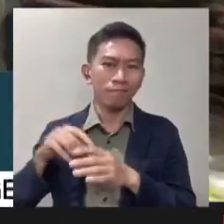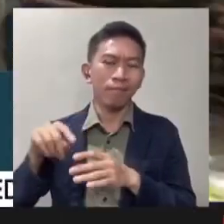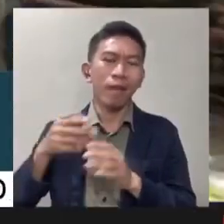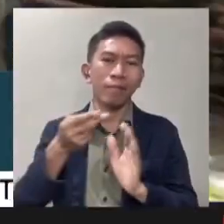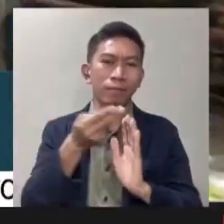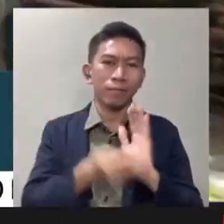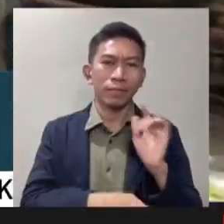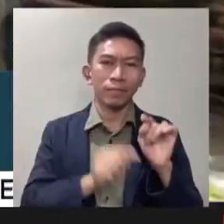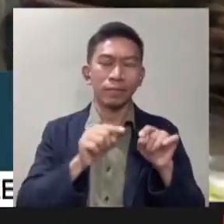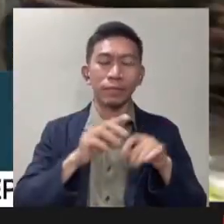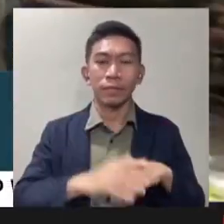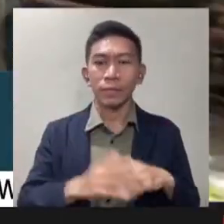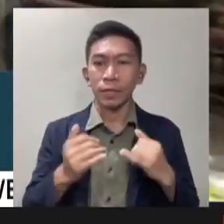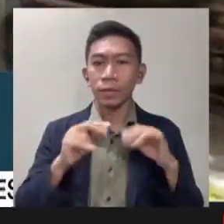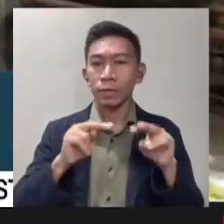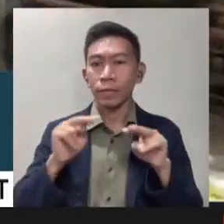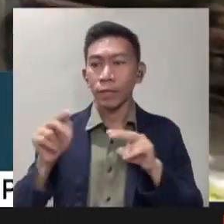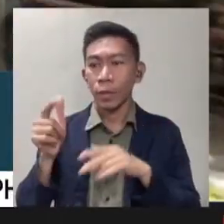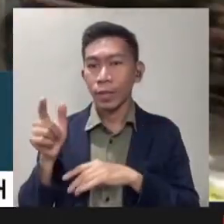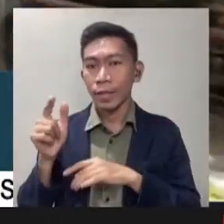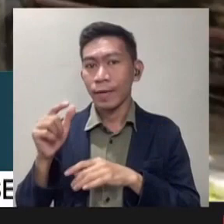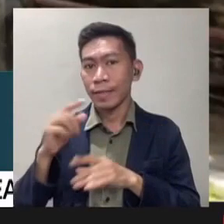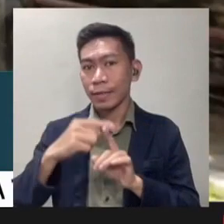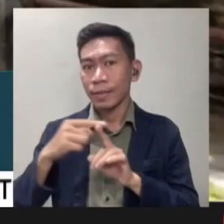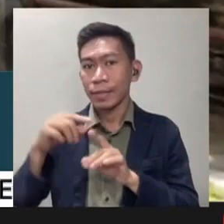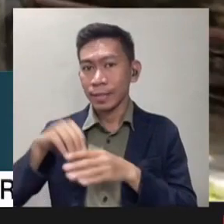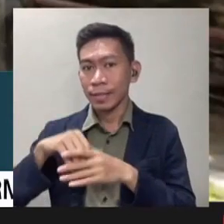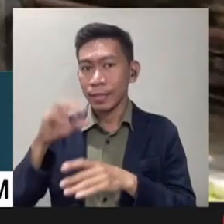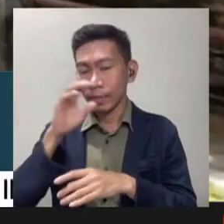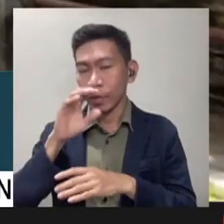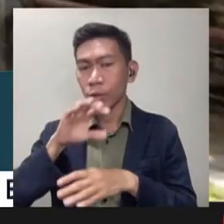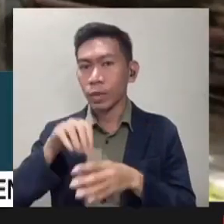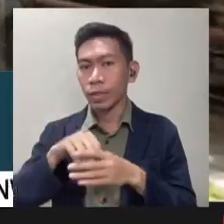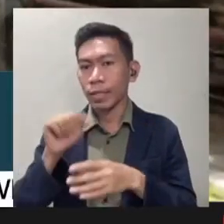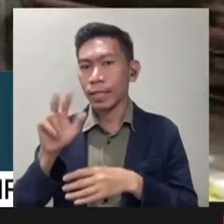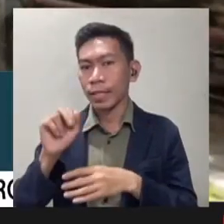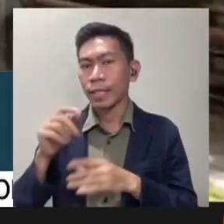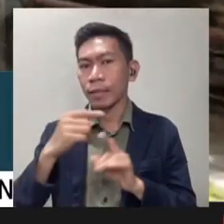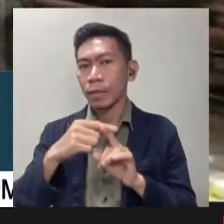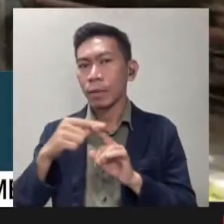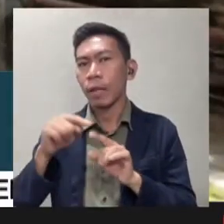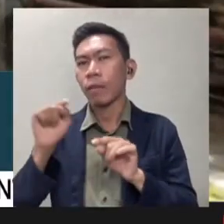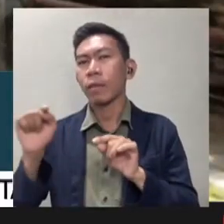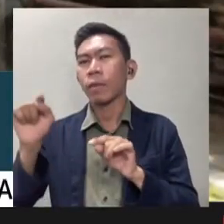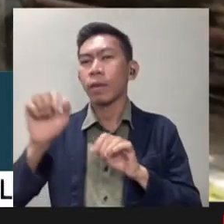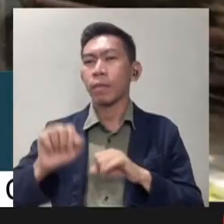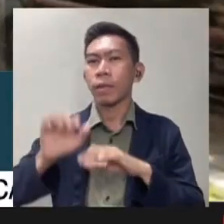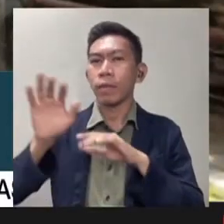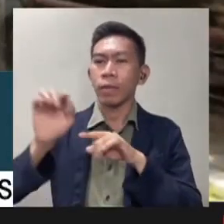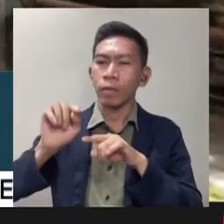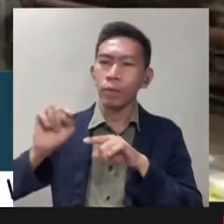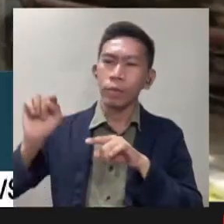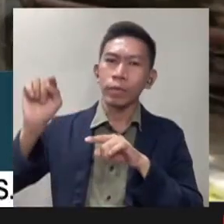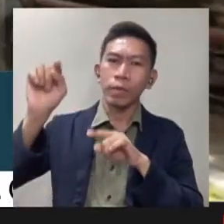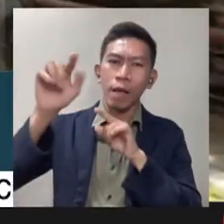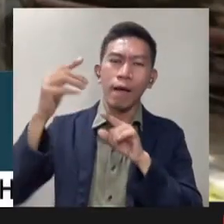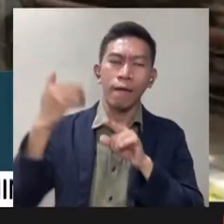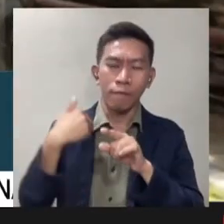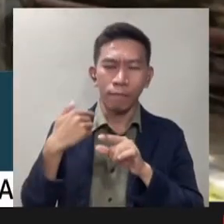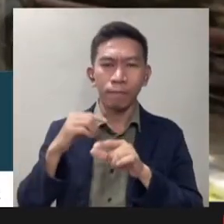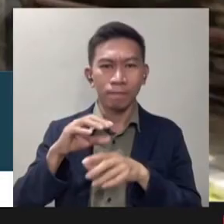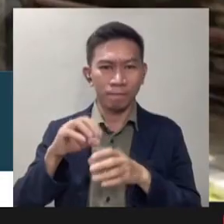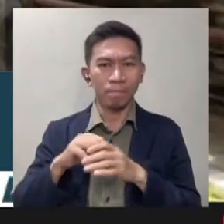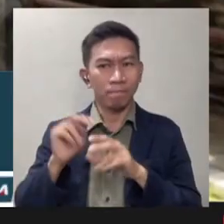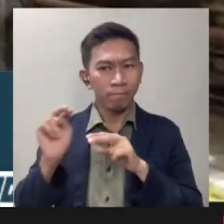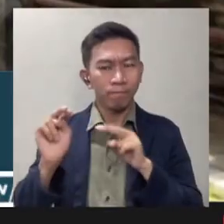continue to monitor all 21 cemeteries in Cebu, including 13 cemeteries located in the mountain barangays of this city. And that's the latest here from